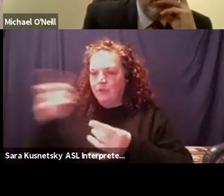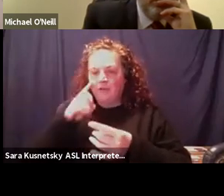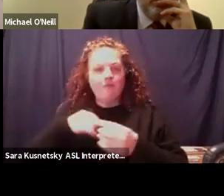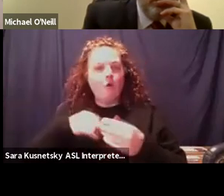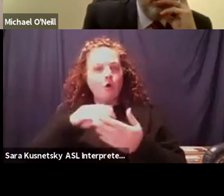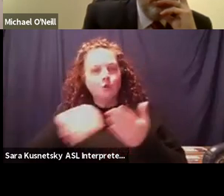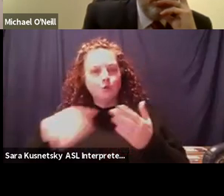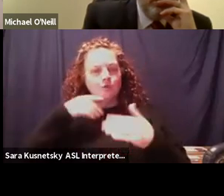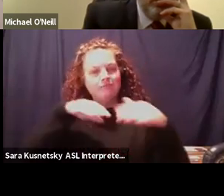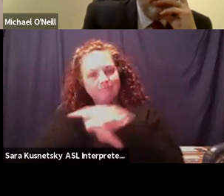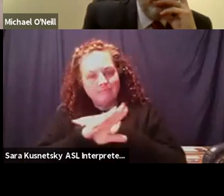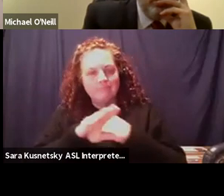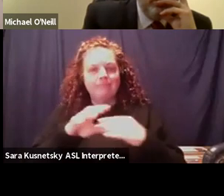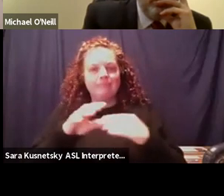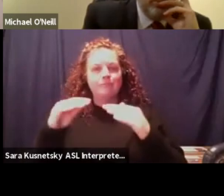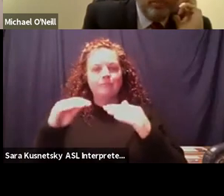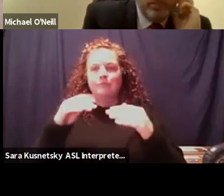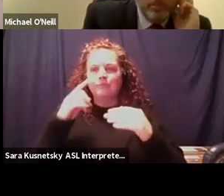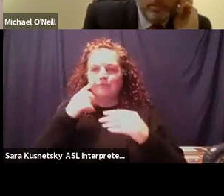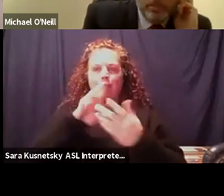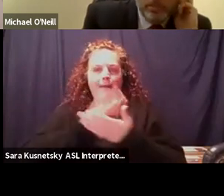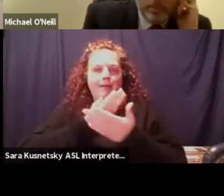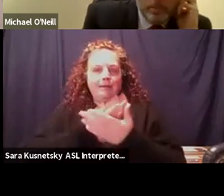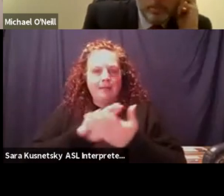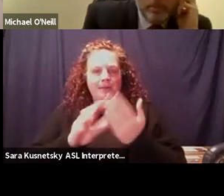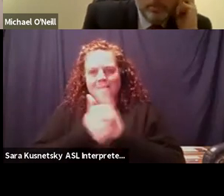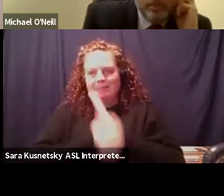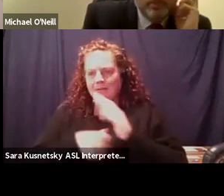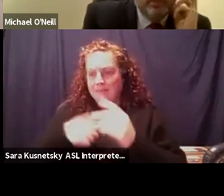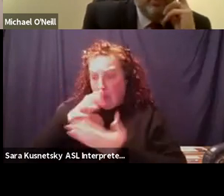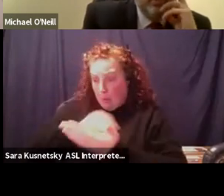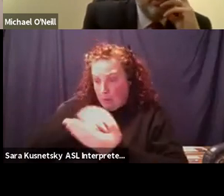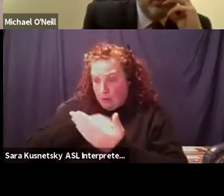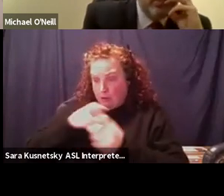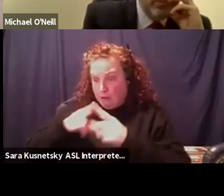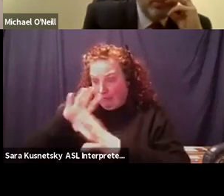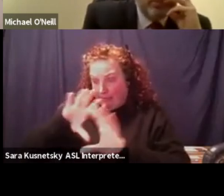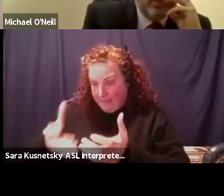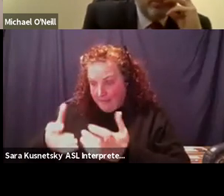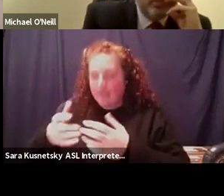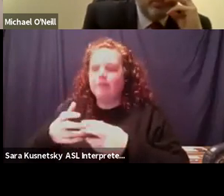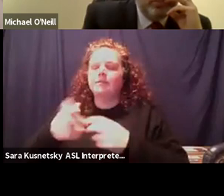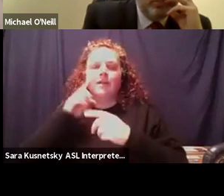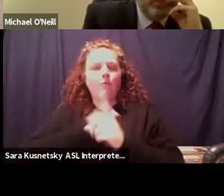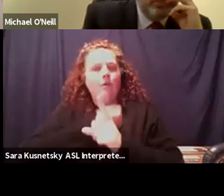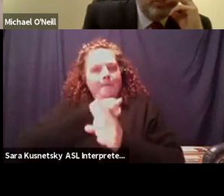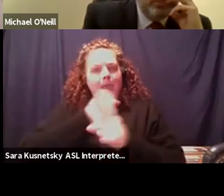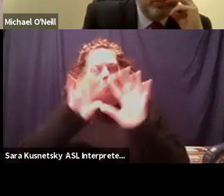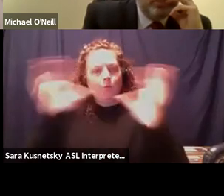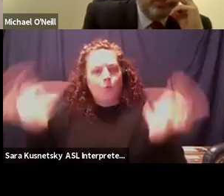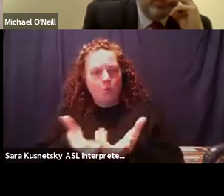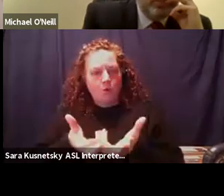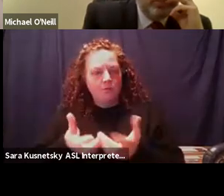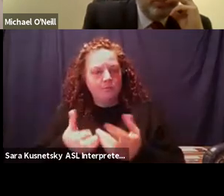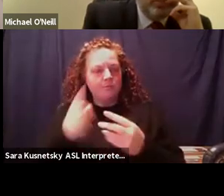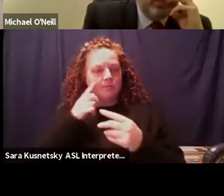AWC than hearing from students who use those academic skills that they are honing in class to have an immediate impact in the world around them. So with that, I'm